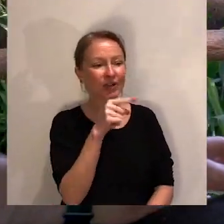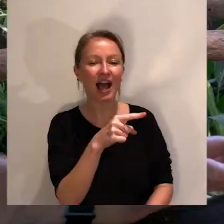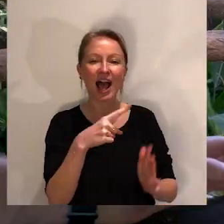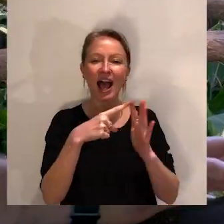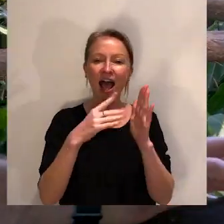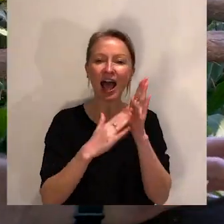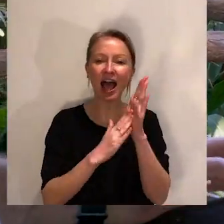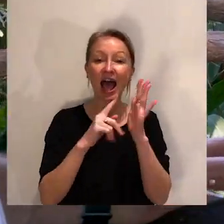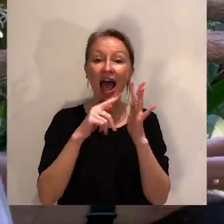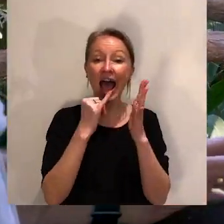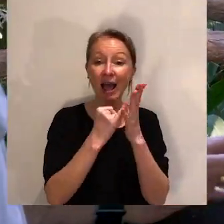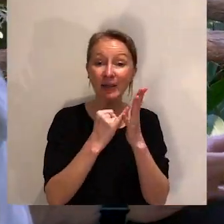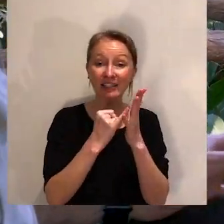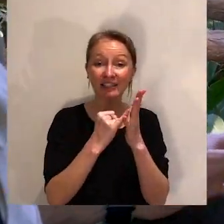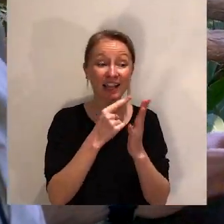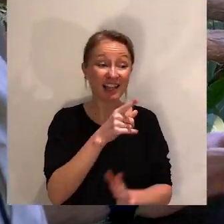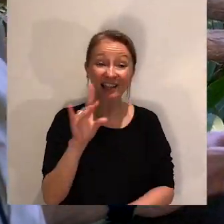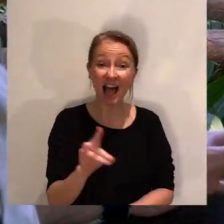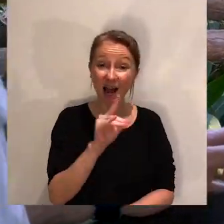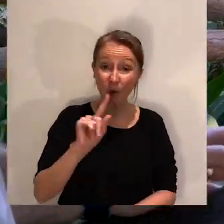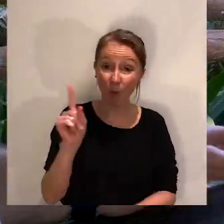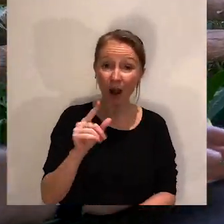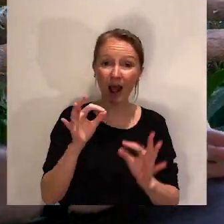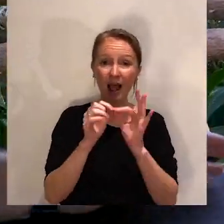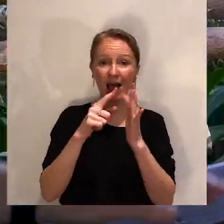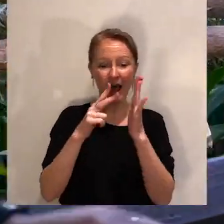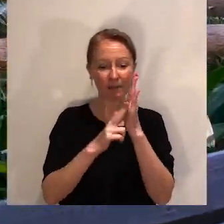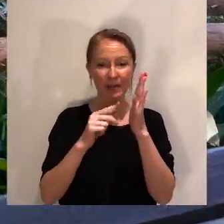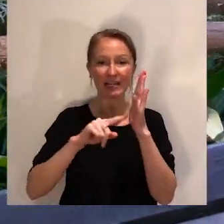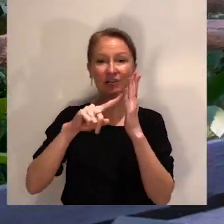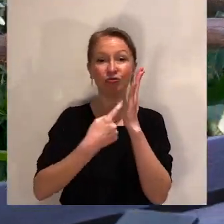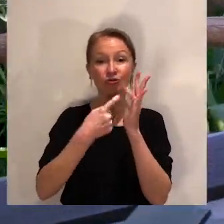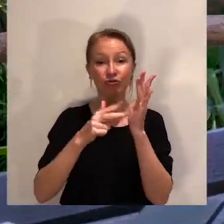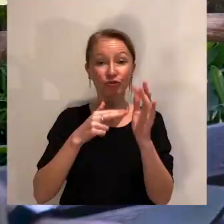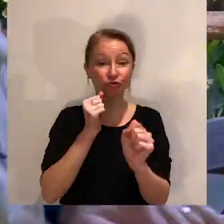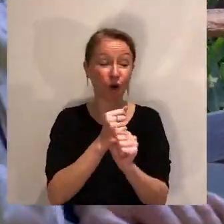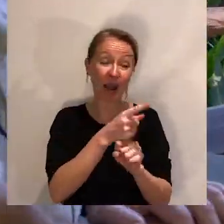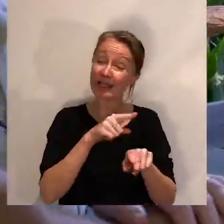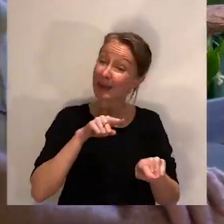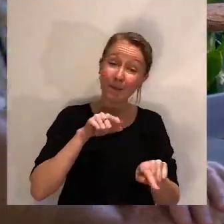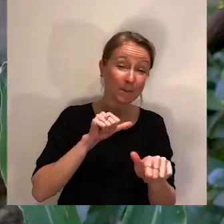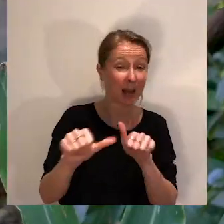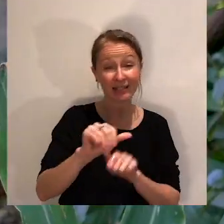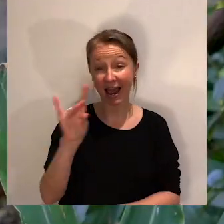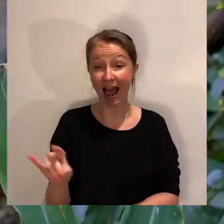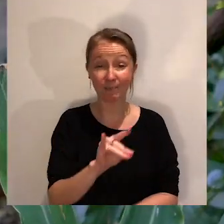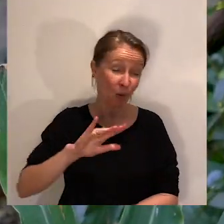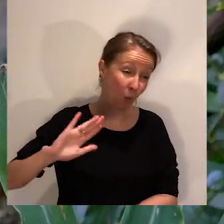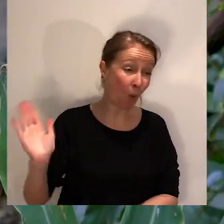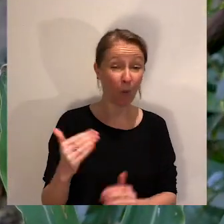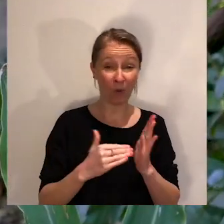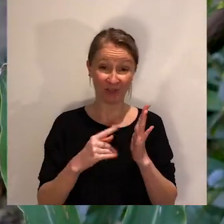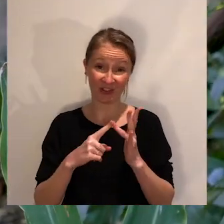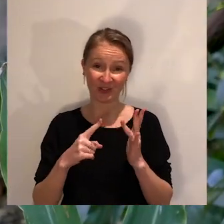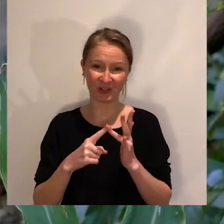our Binturong. He is the absolute best animal in the whole entire zoo. I am so not biased here. Emmis is